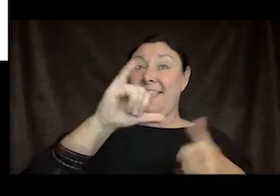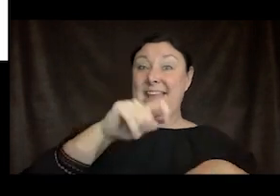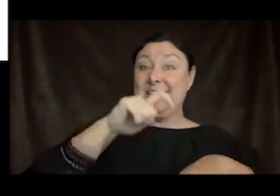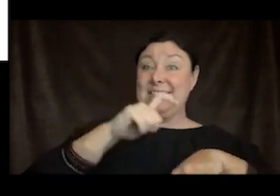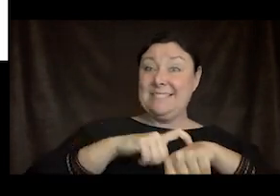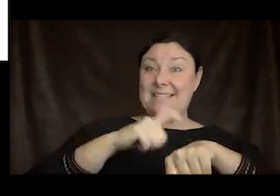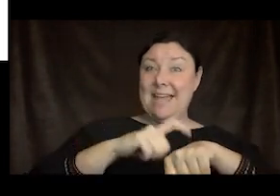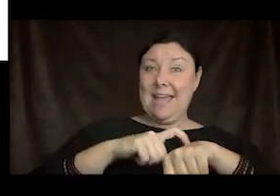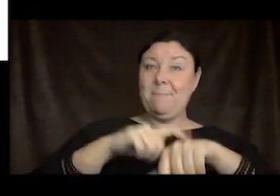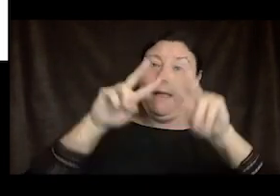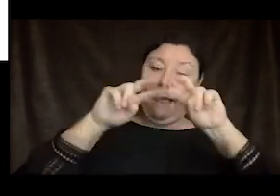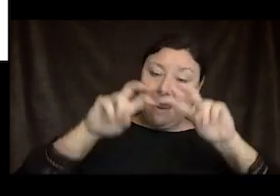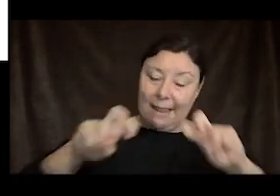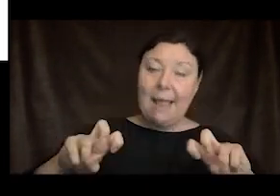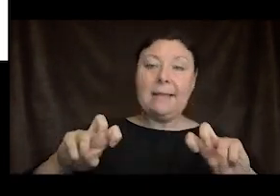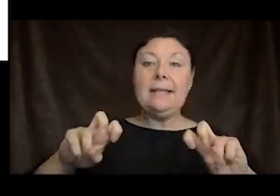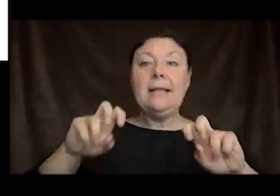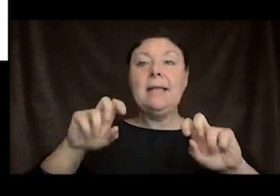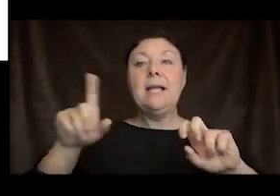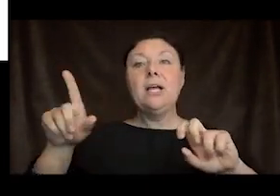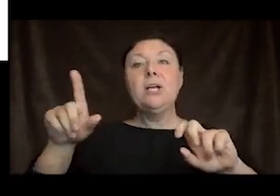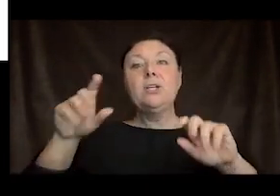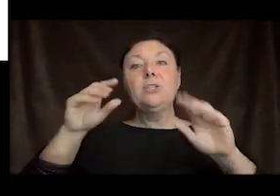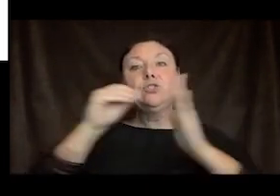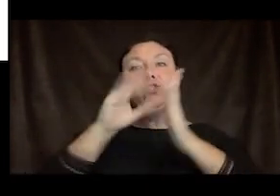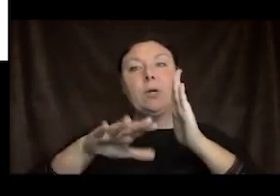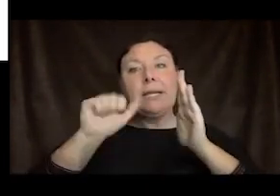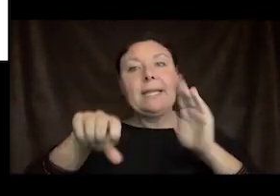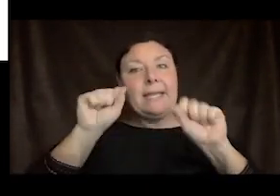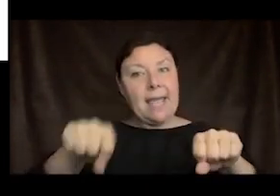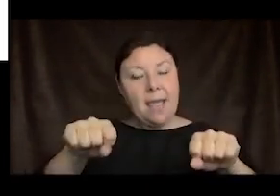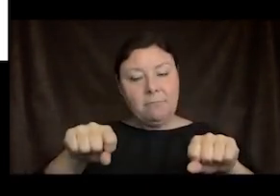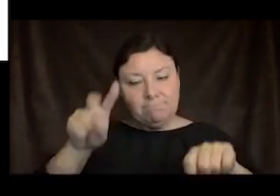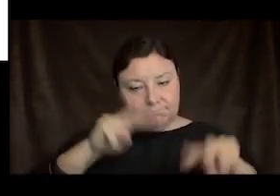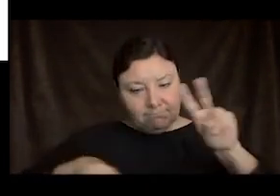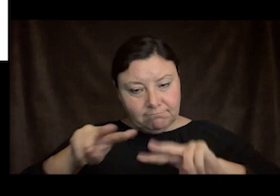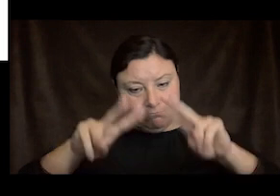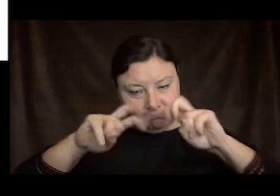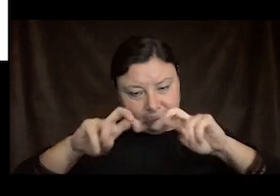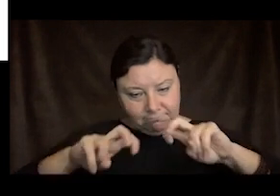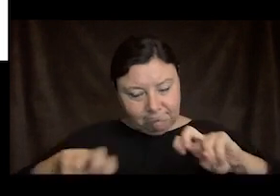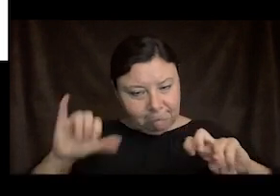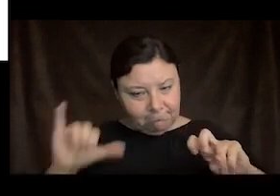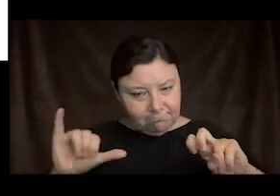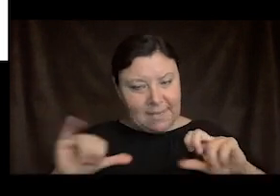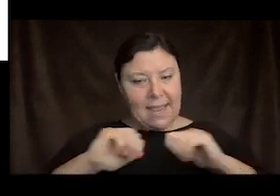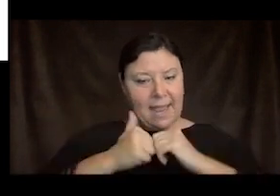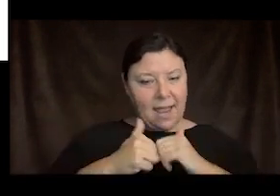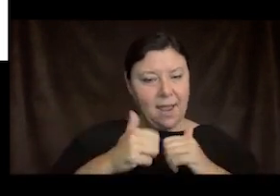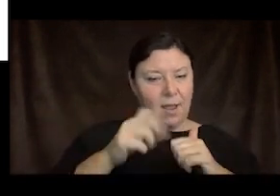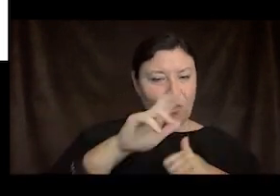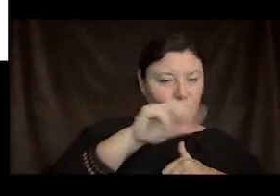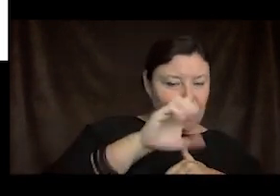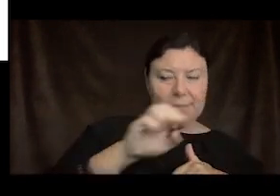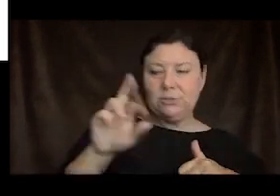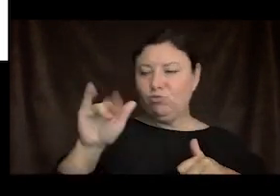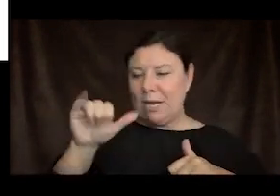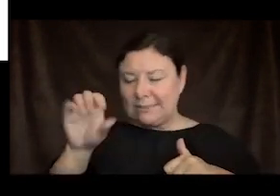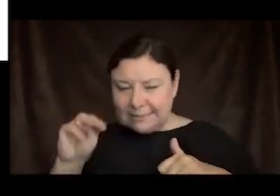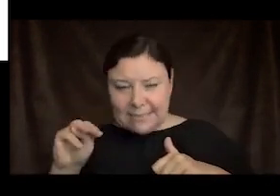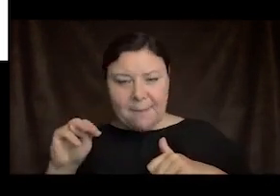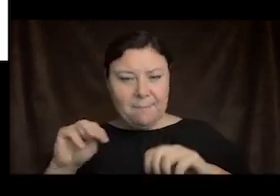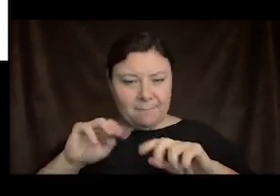how race and racism operates in systems that privilege some and marginalize others. And they can do